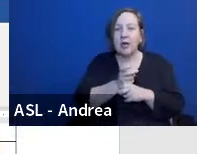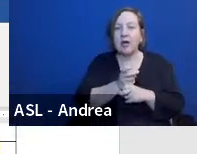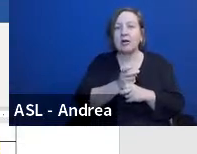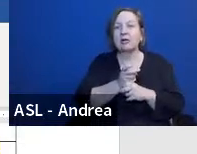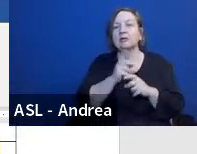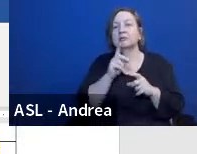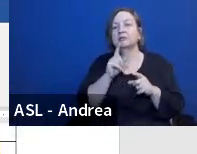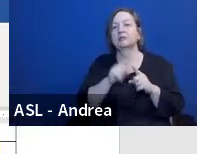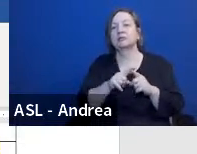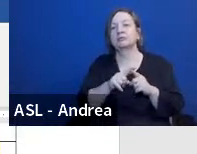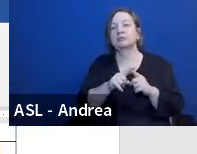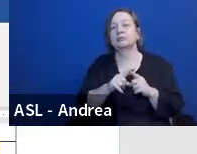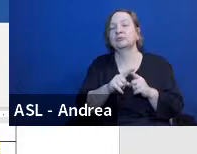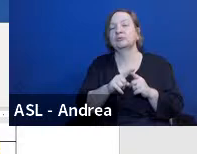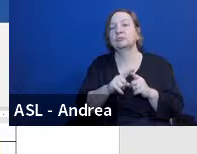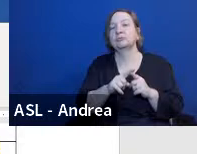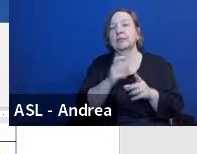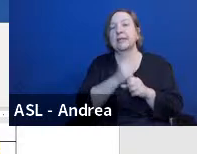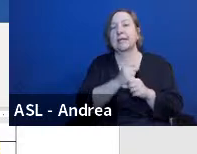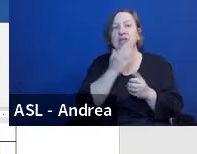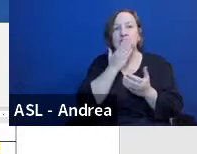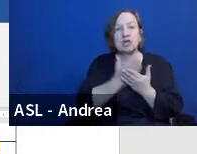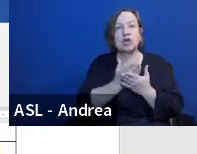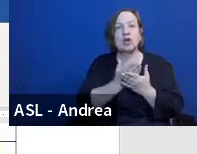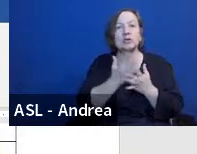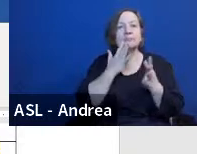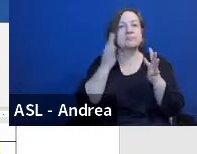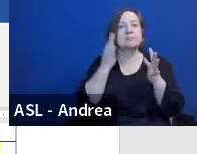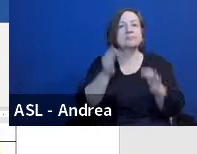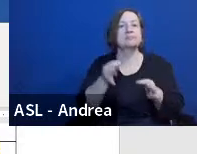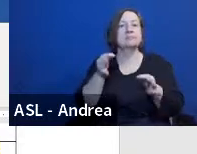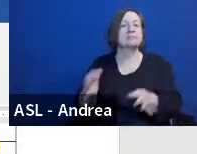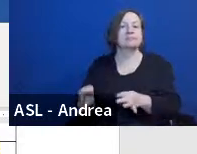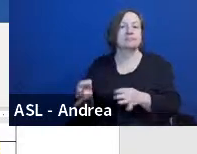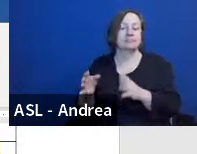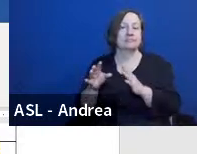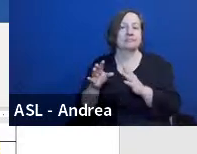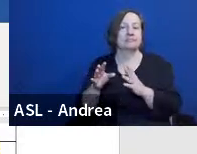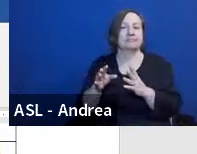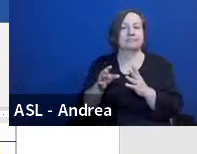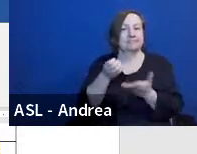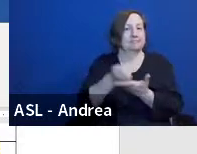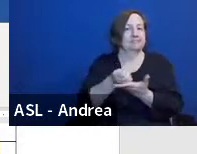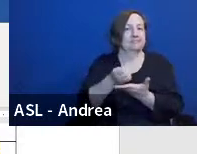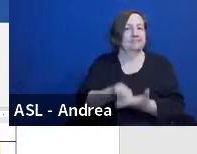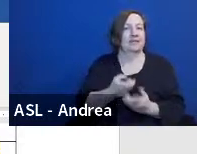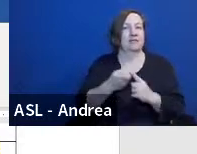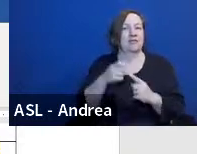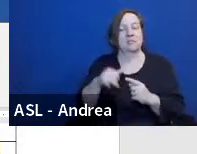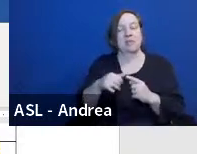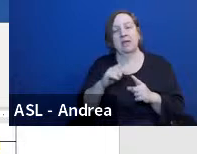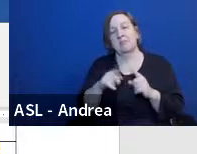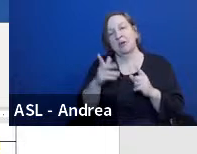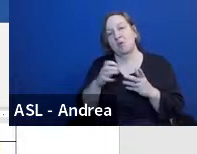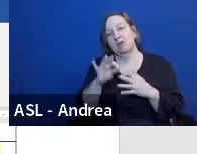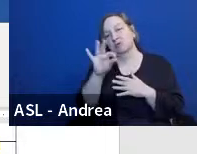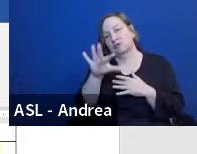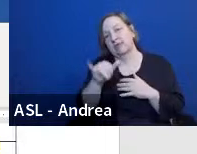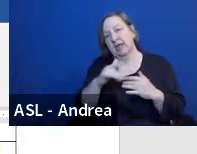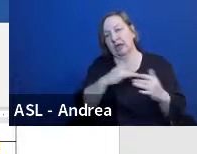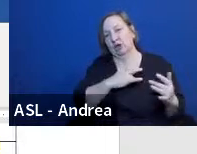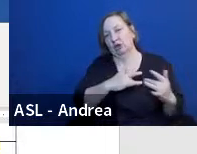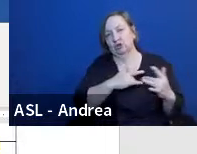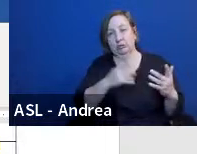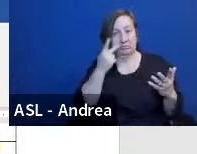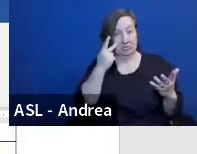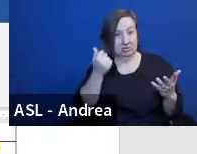draw some solid conclusions from, but I wanted to throw out that concern and see